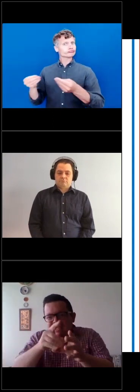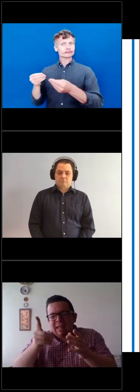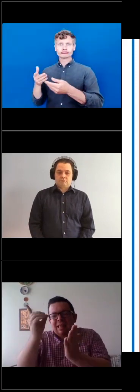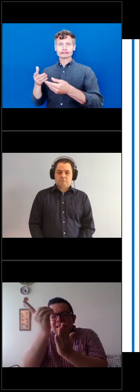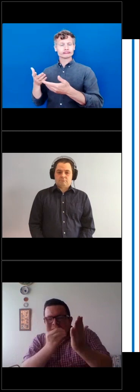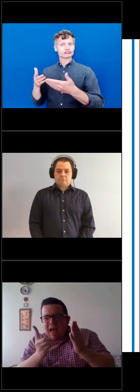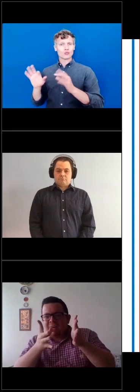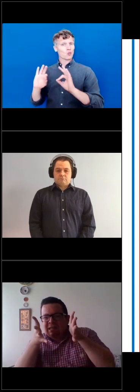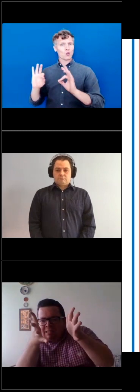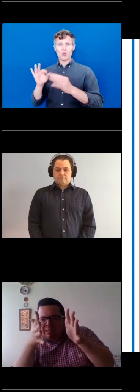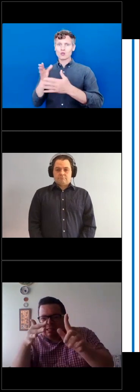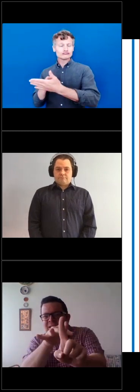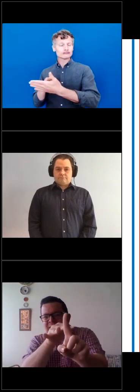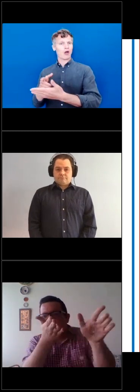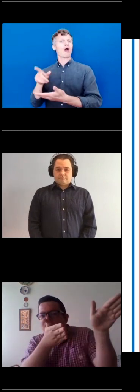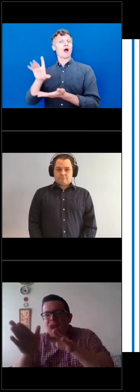interventions